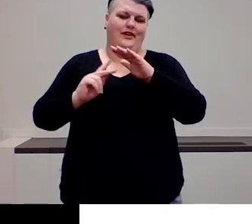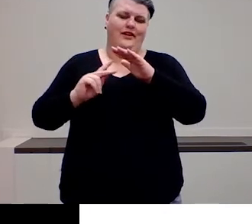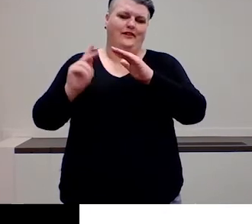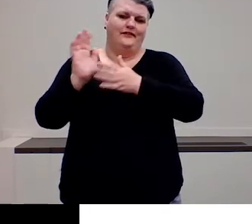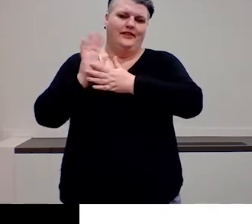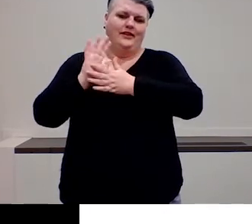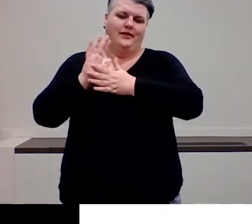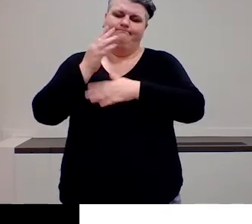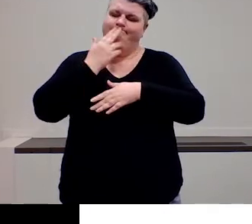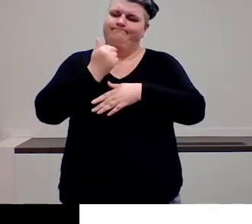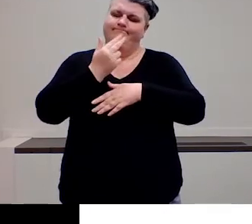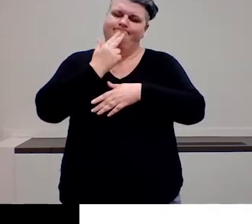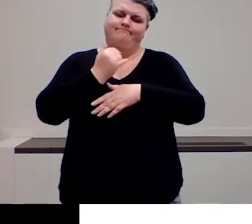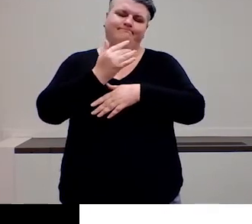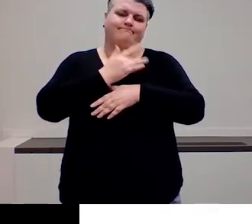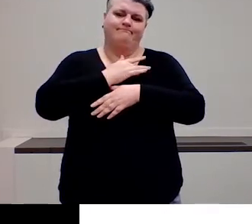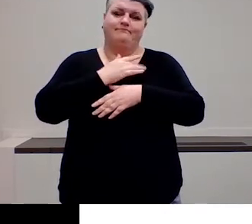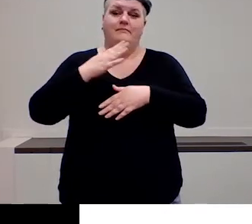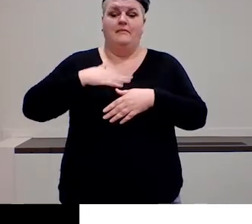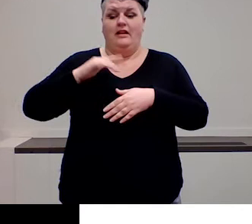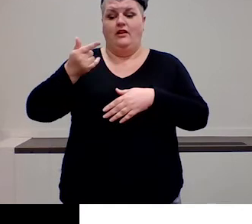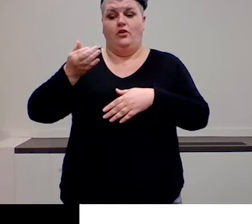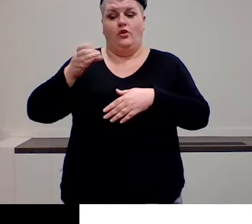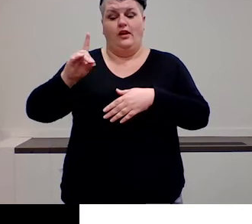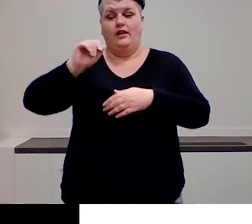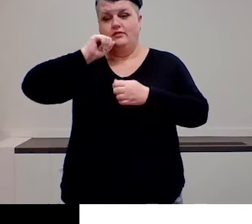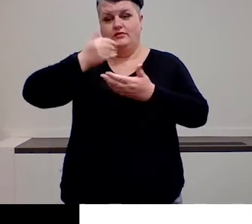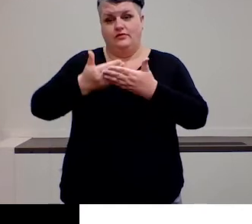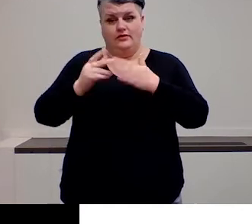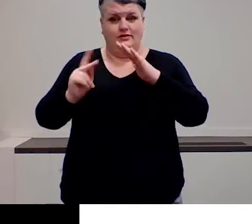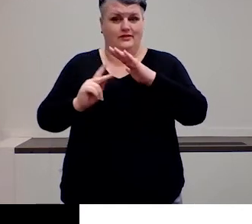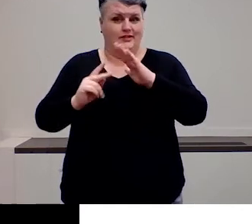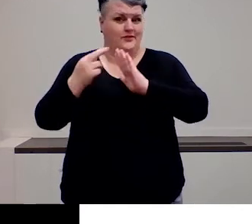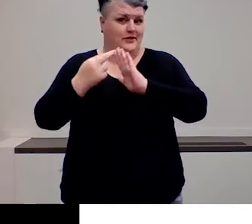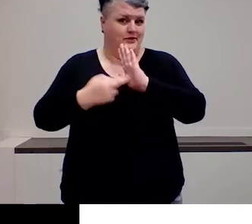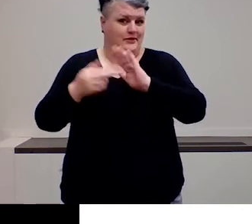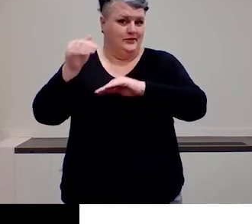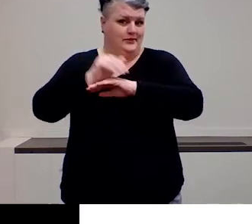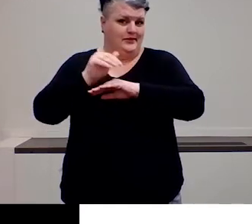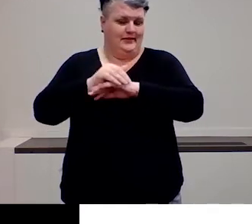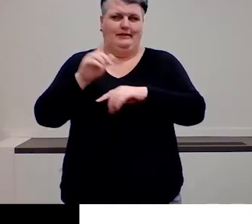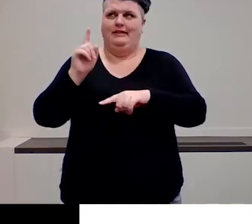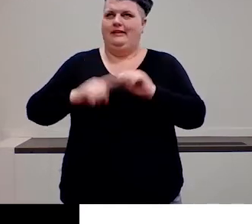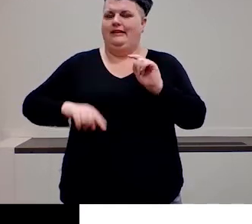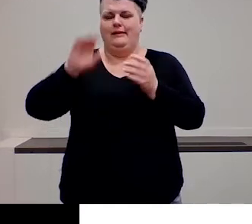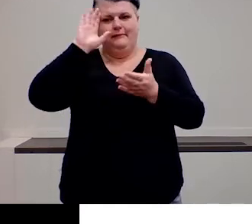love, love. I have a granddaughter who is at kindergarten registration tonight. It's hard to believe, but she's going to